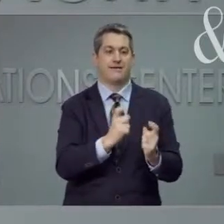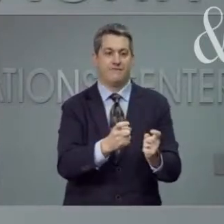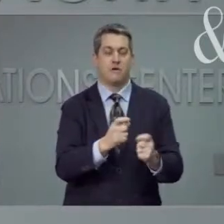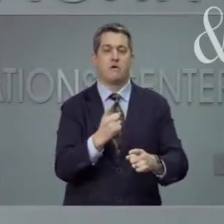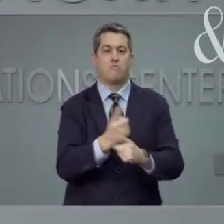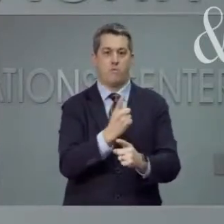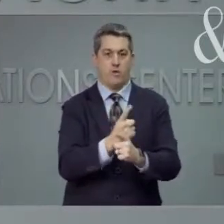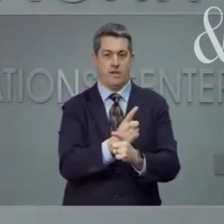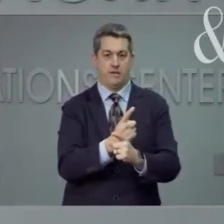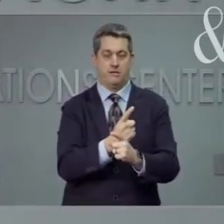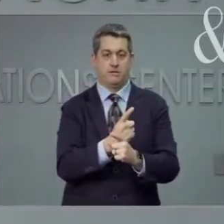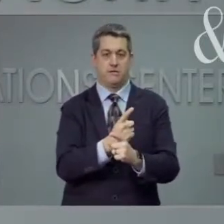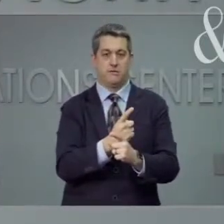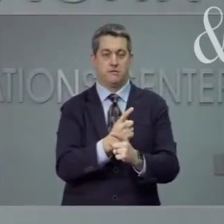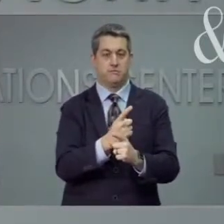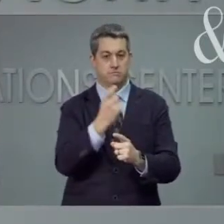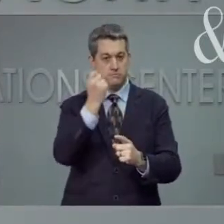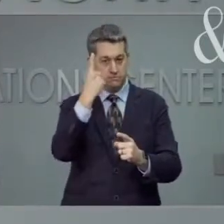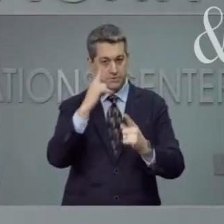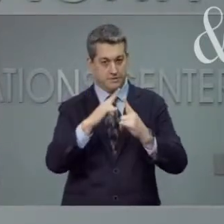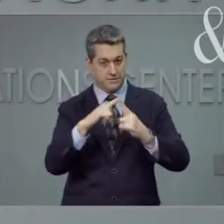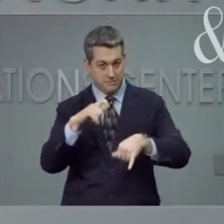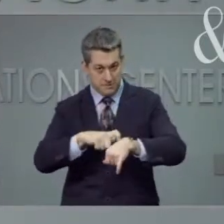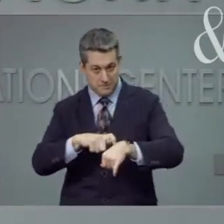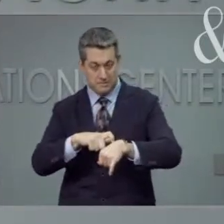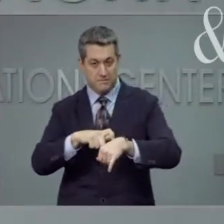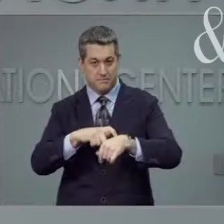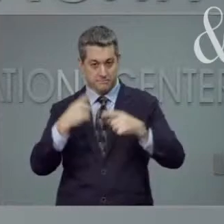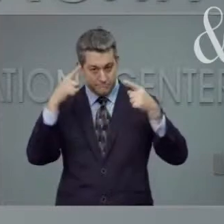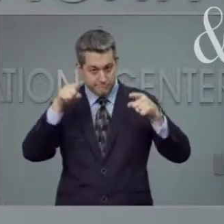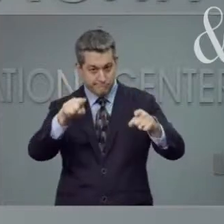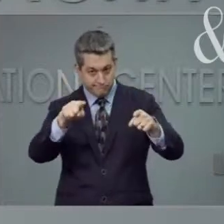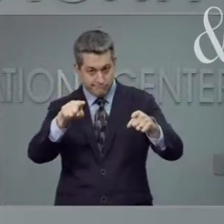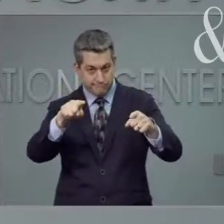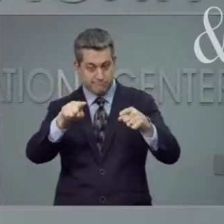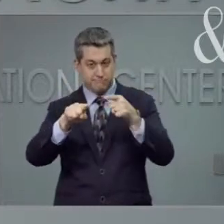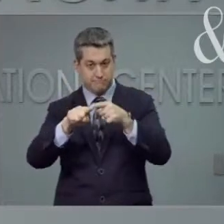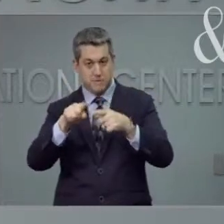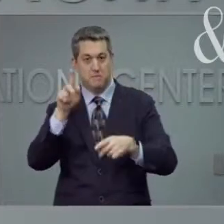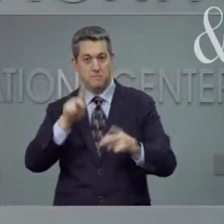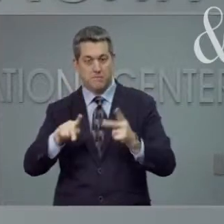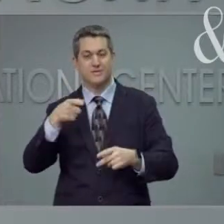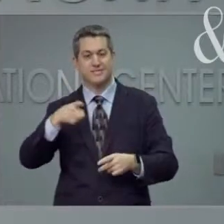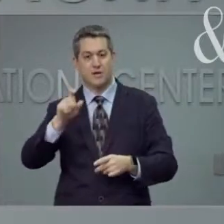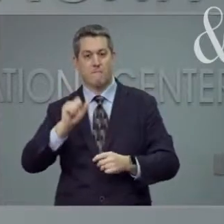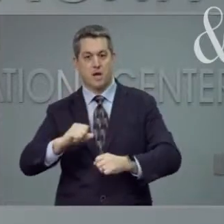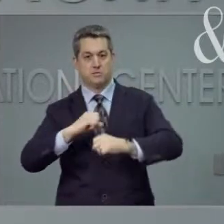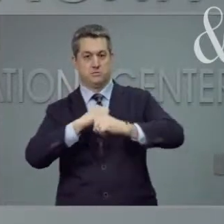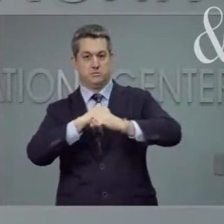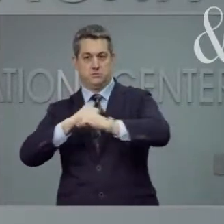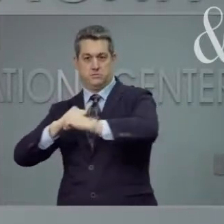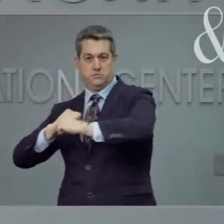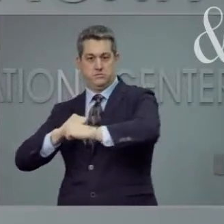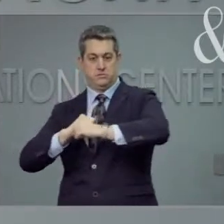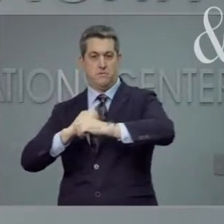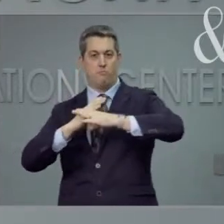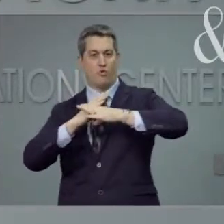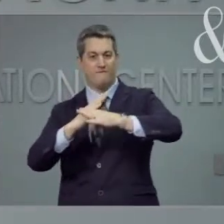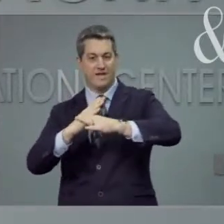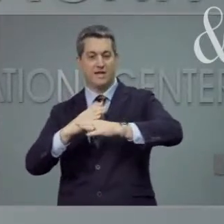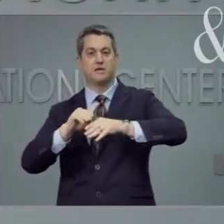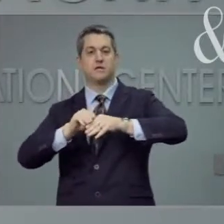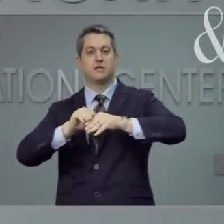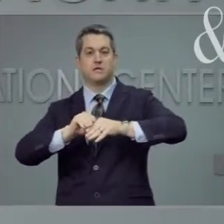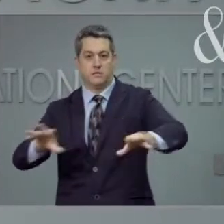we also need to make sure that people are taking prevention efforts to slow the